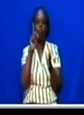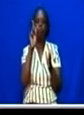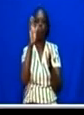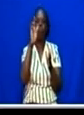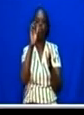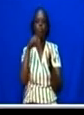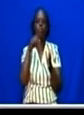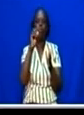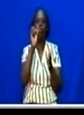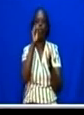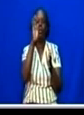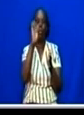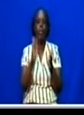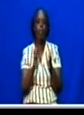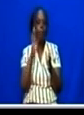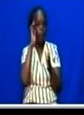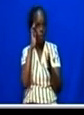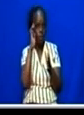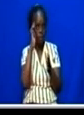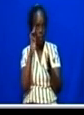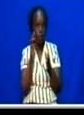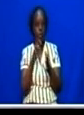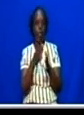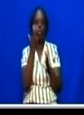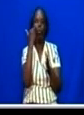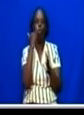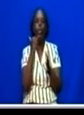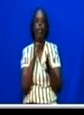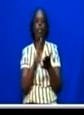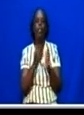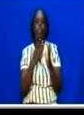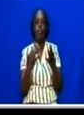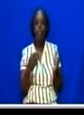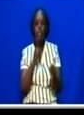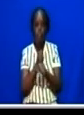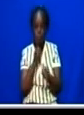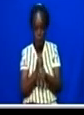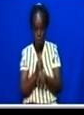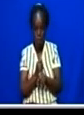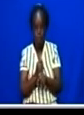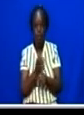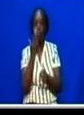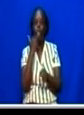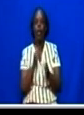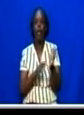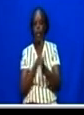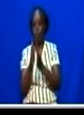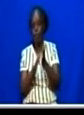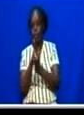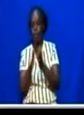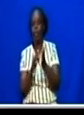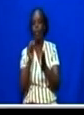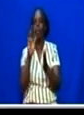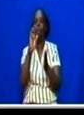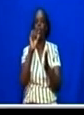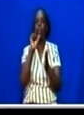means reason or cause as to why something is done. Why are you preparing a trial